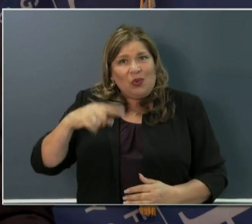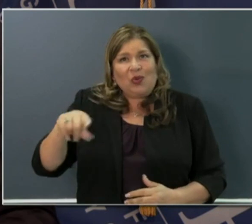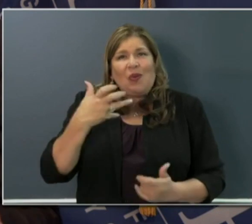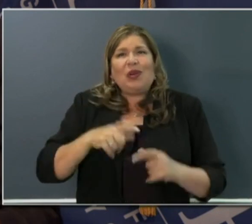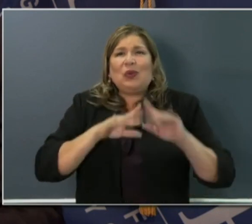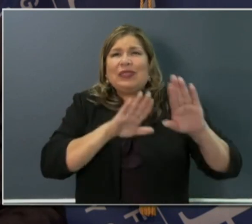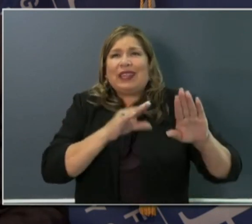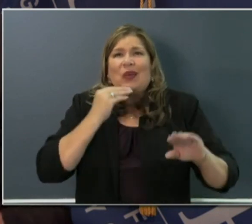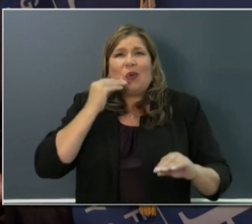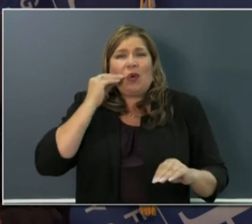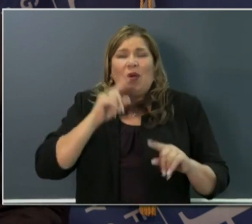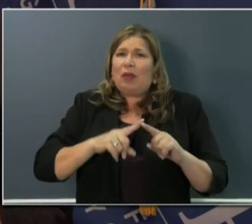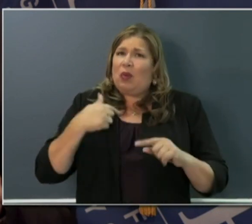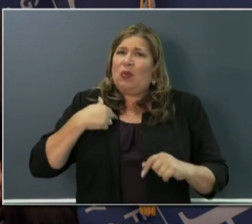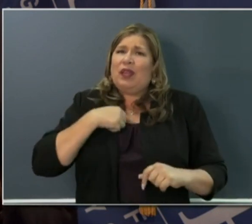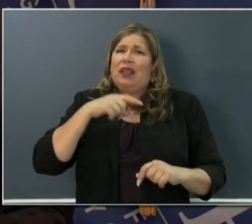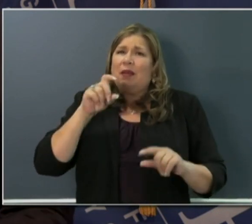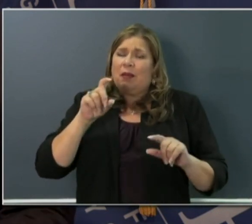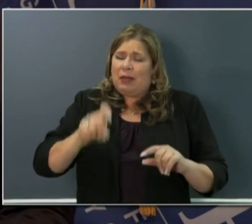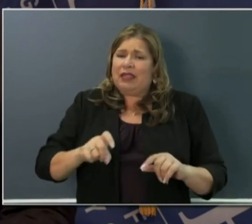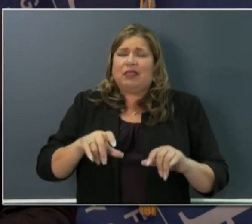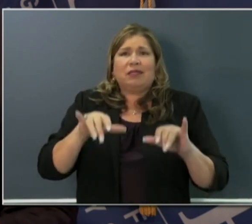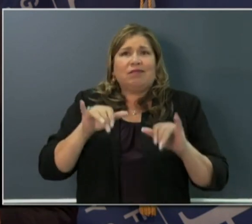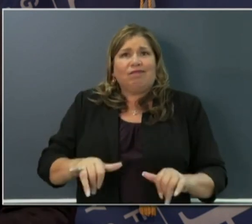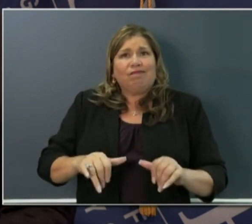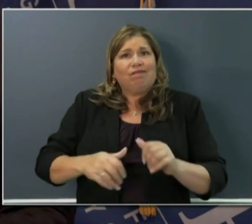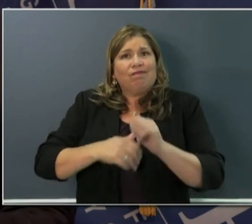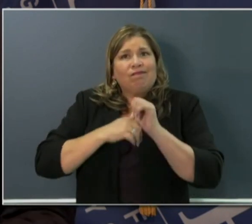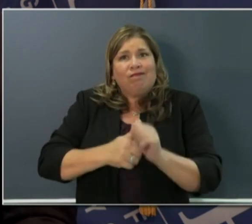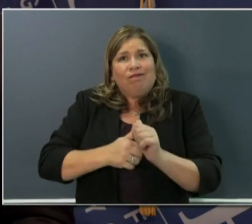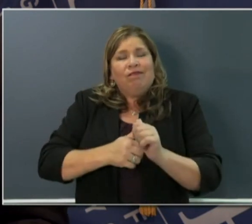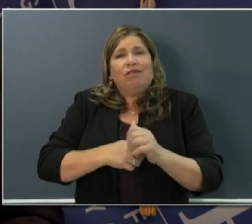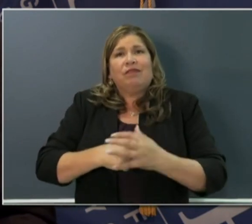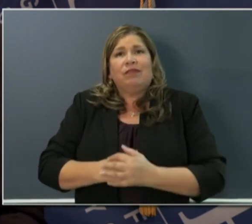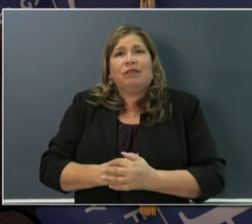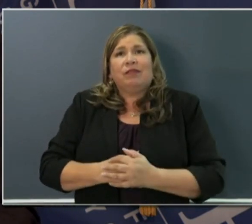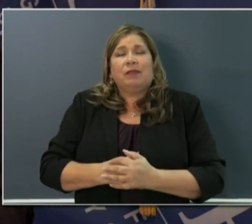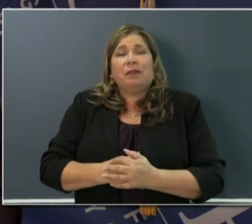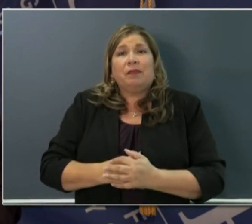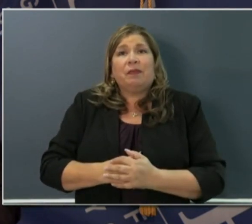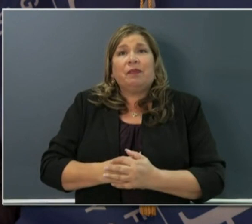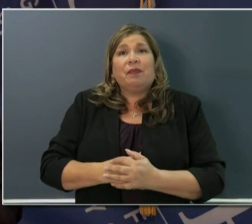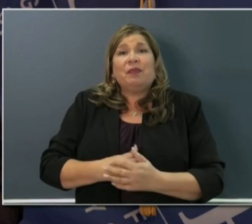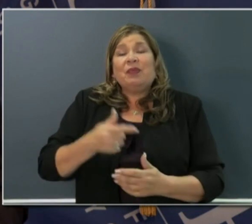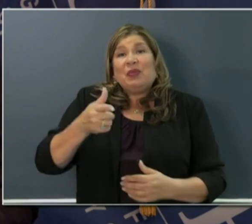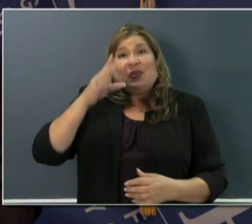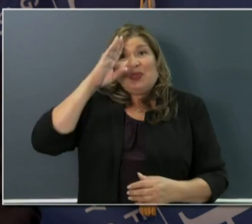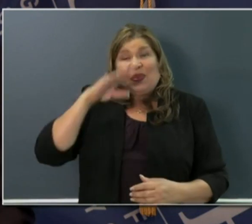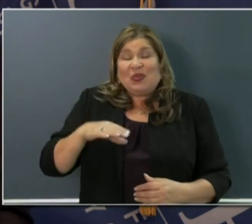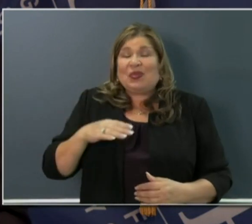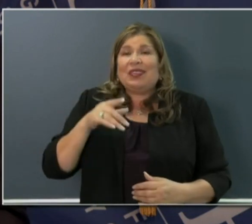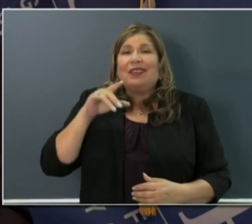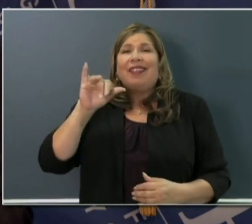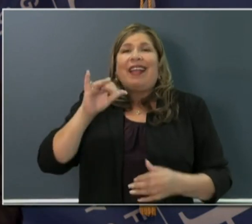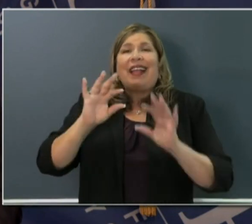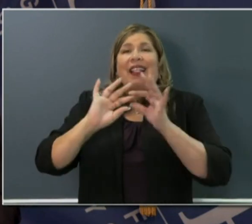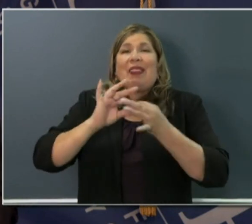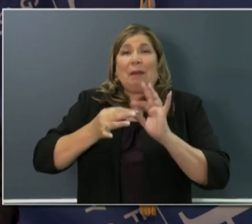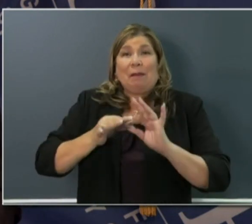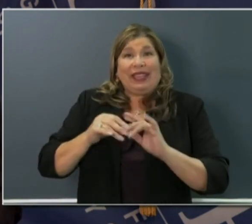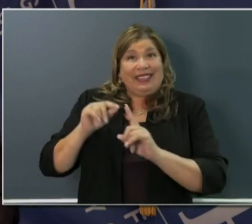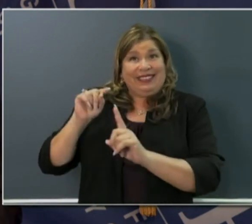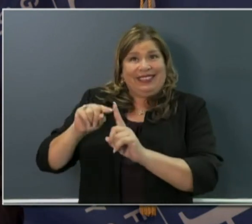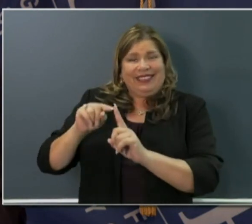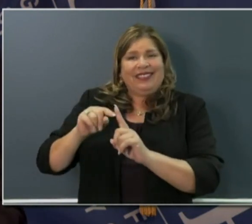country. One of the things that all the greatest sprinters in the world have in common, they don't run the 90-yard dash. Let us not